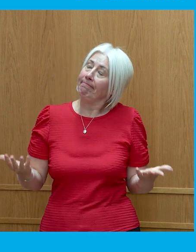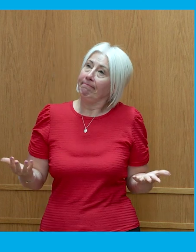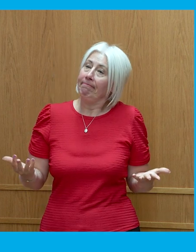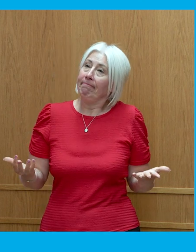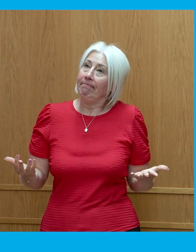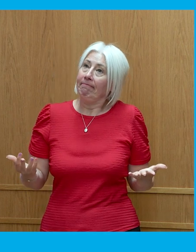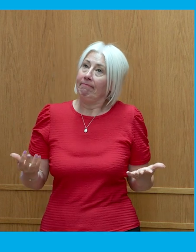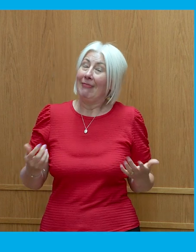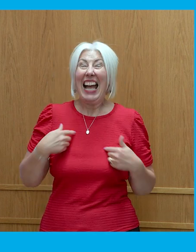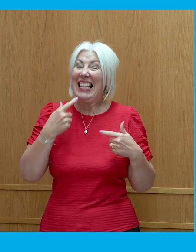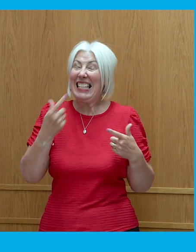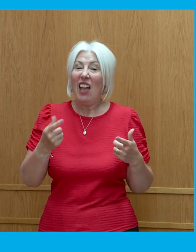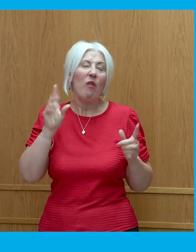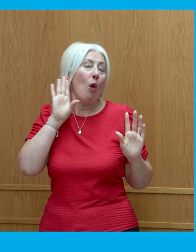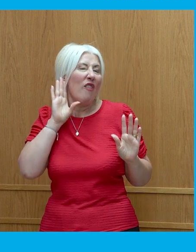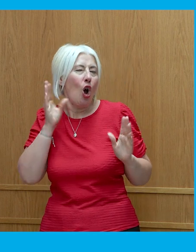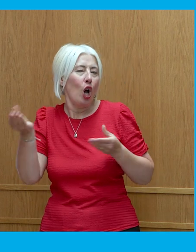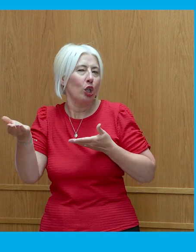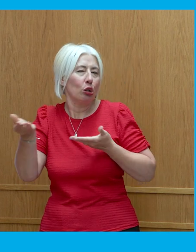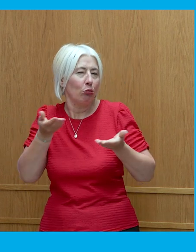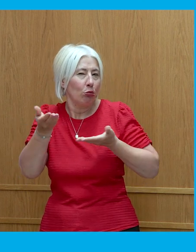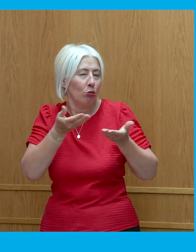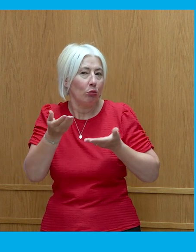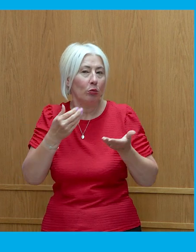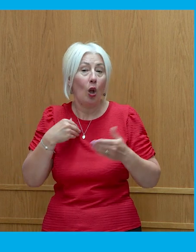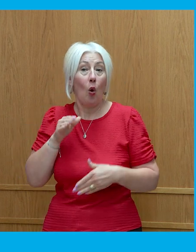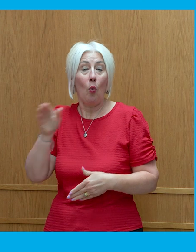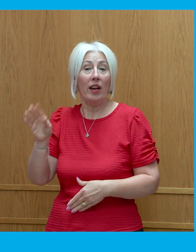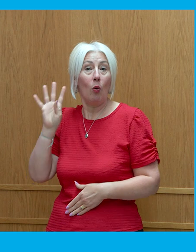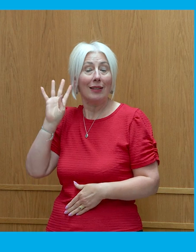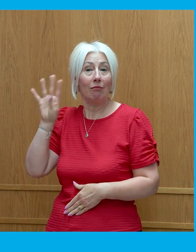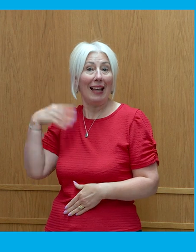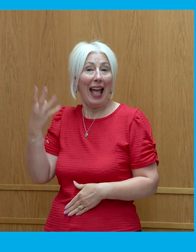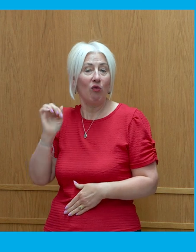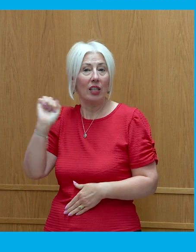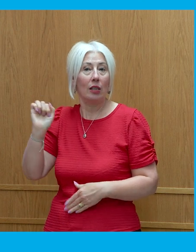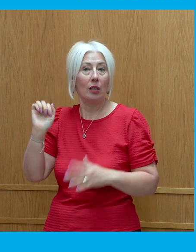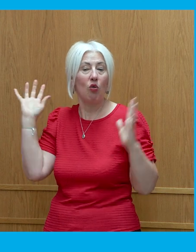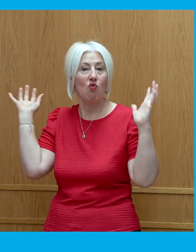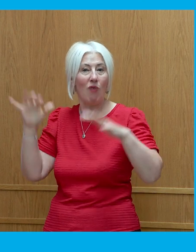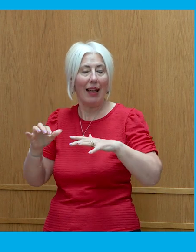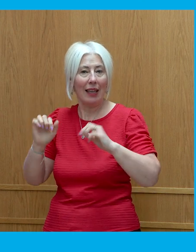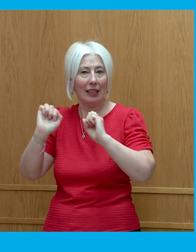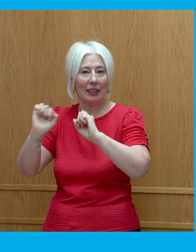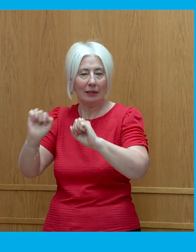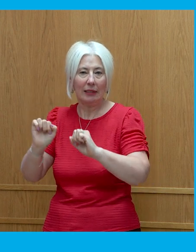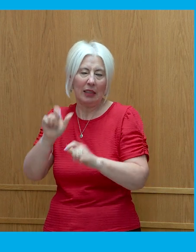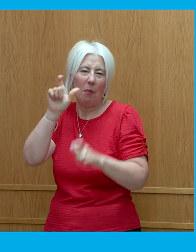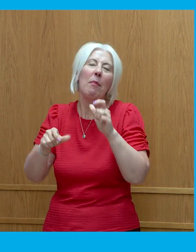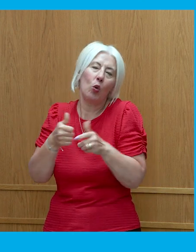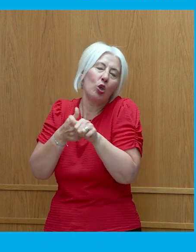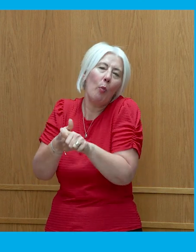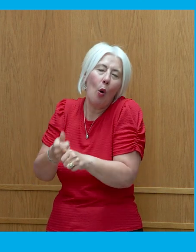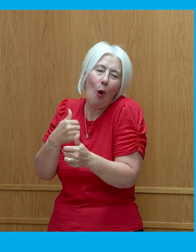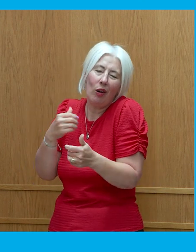I can say anecdotally, when when I was at the Harris Waltz rally and what have you, of course, those are people who support them both. They